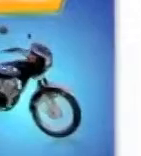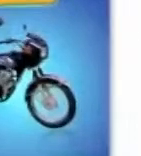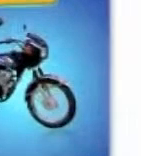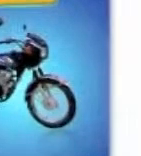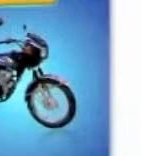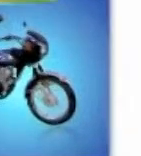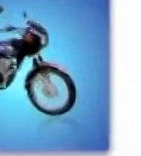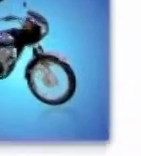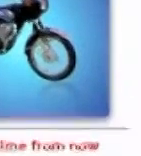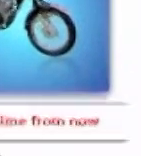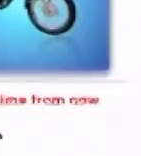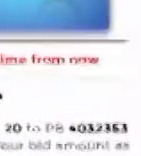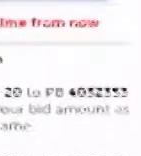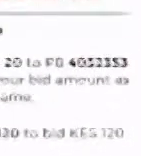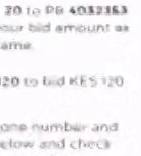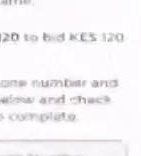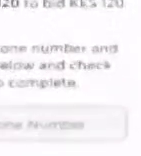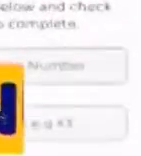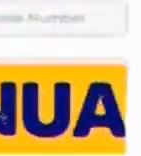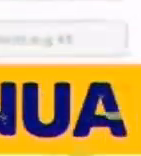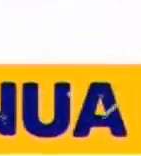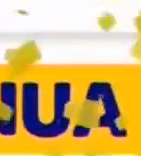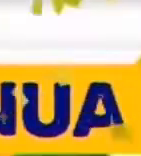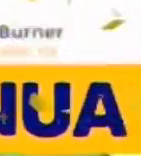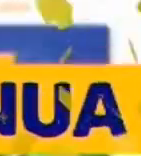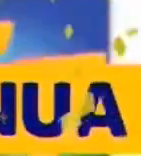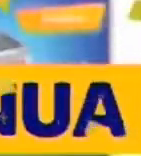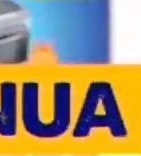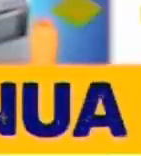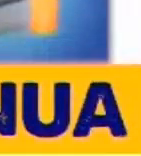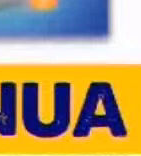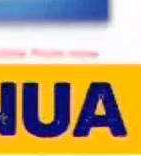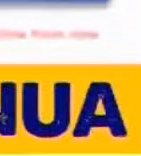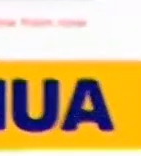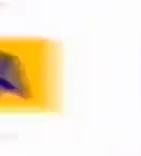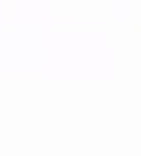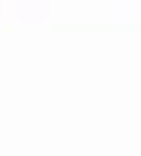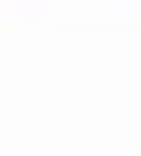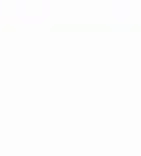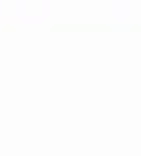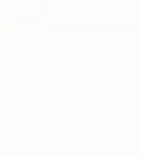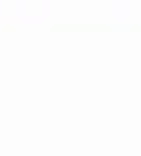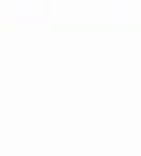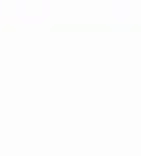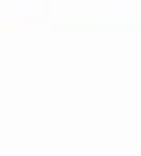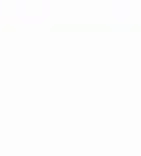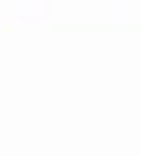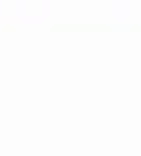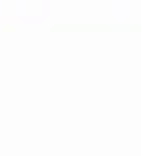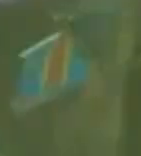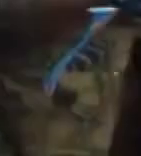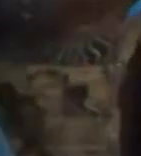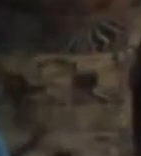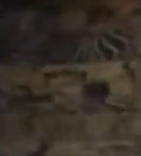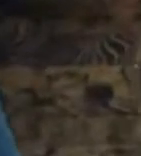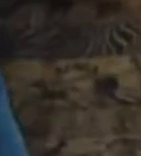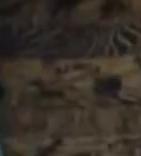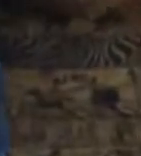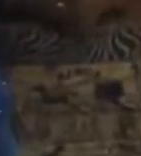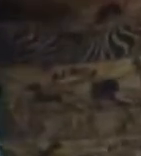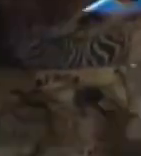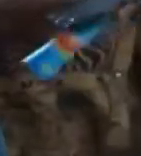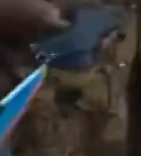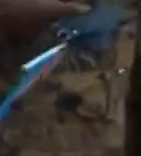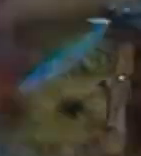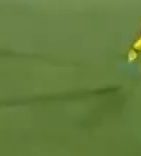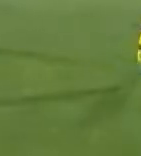www.quickbid.co.ke. Kumbuka, bidii ya chini zaidi ya kipekee ndio ununua. QuickBid, bidhaa bora kwa bei ya chini. Get ready for